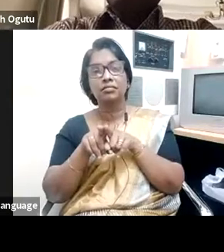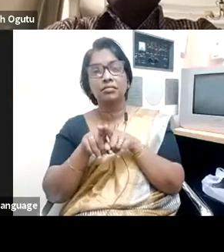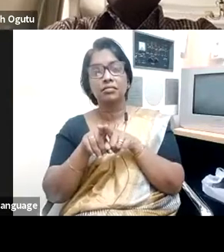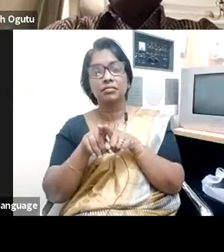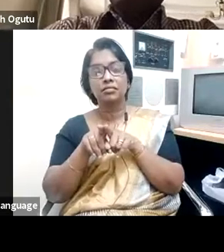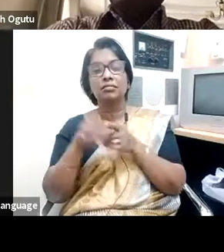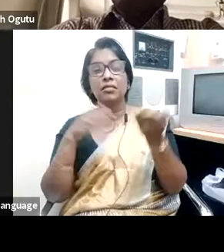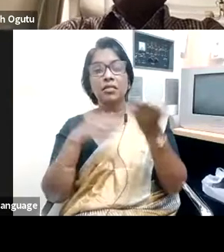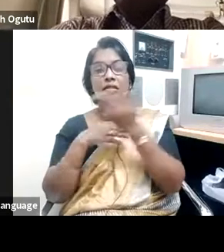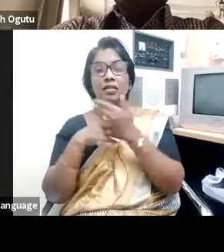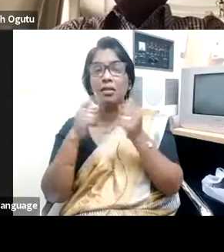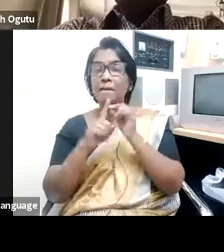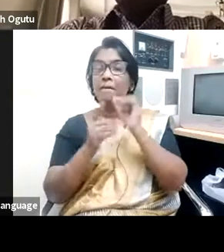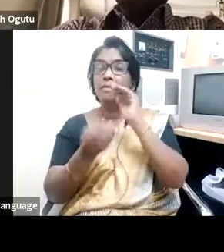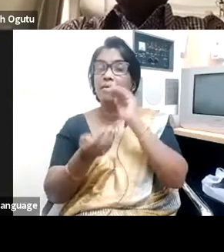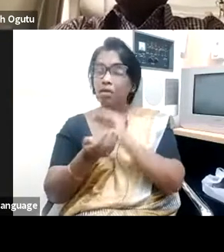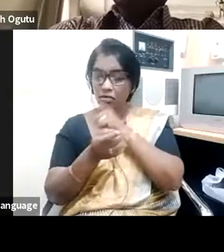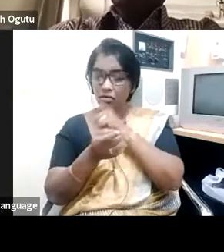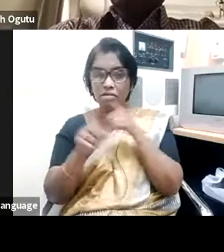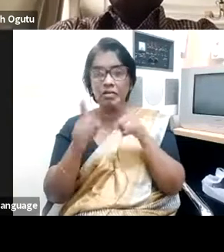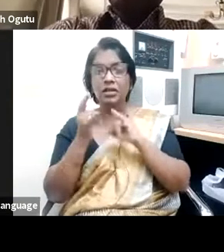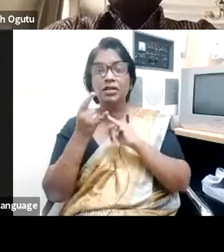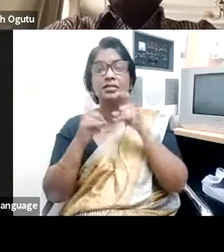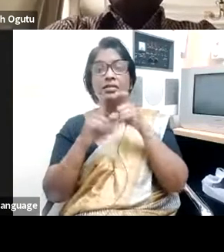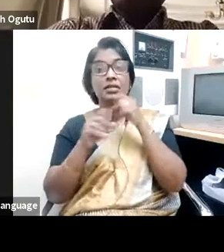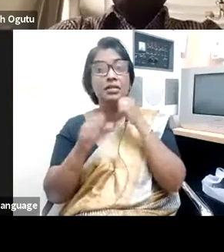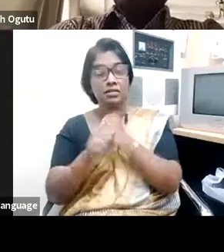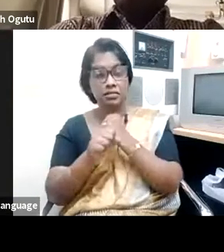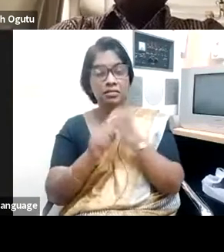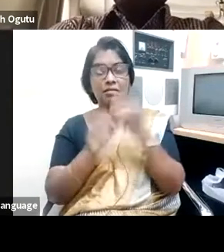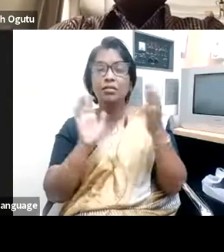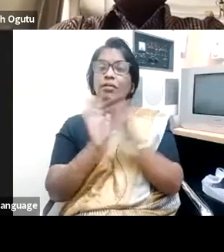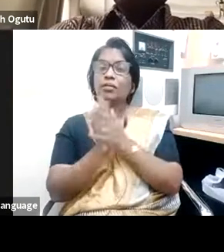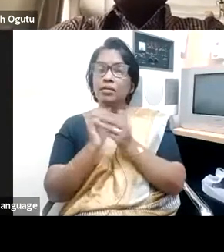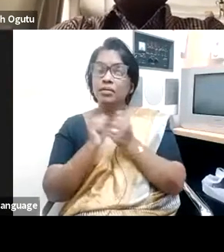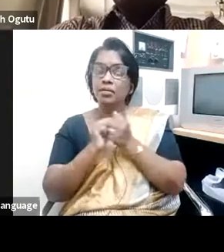cause, we may finish strong. Thank you very